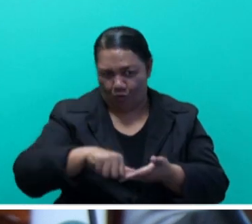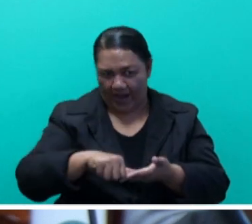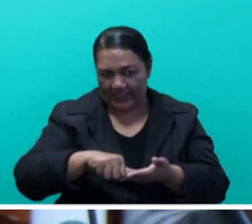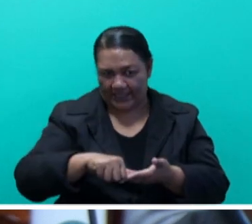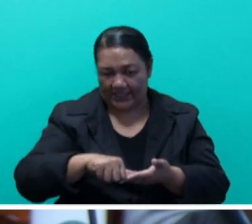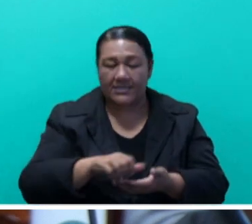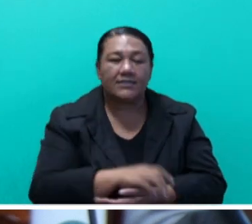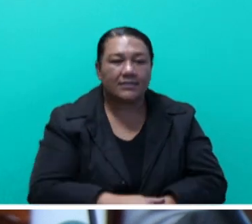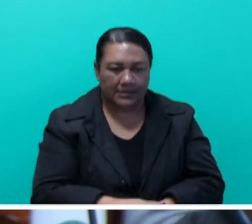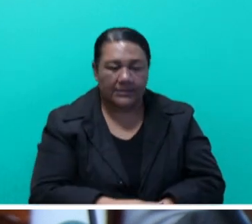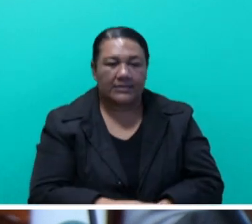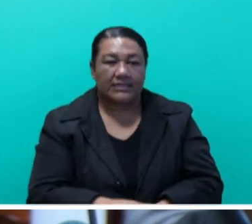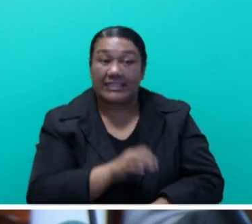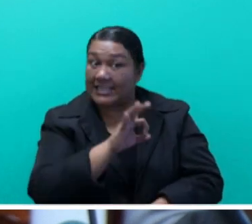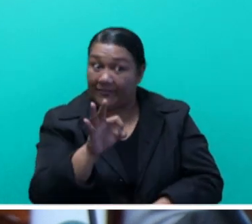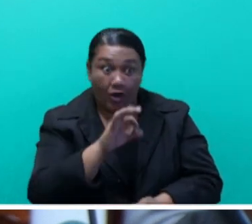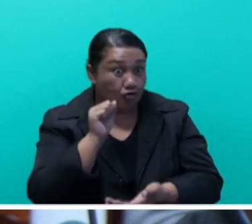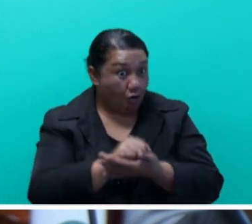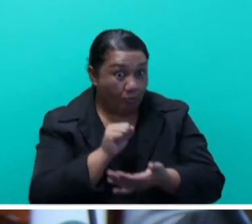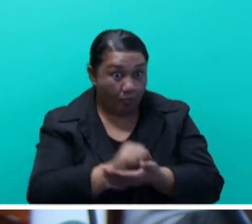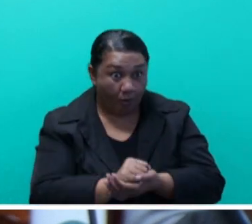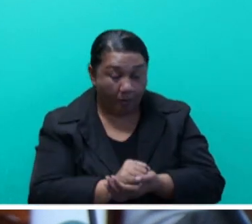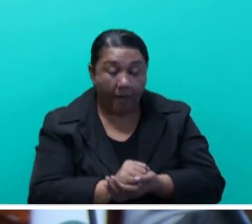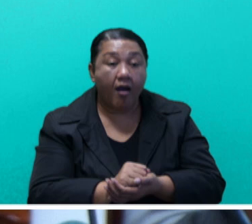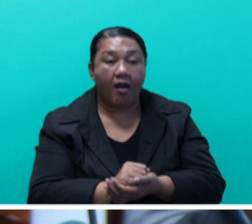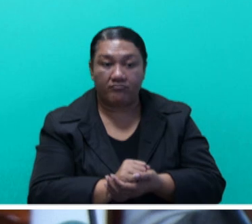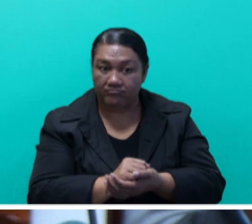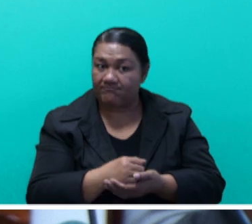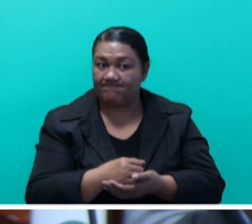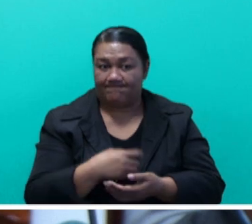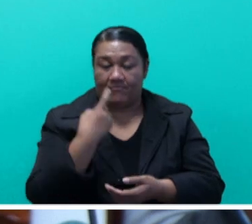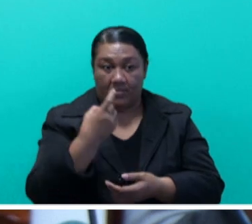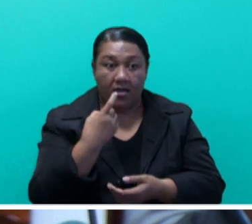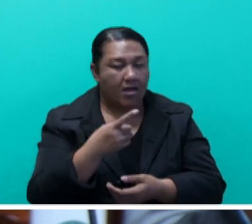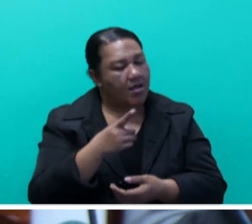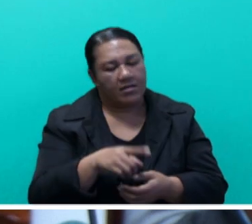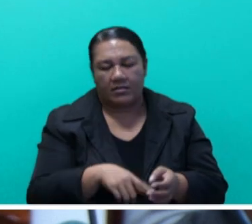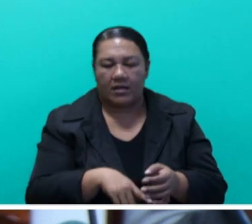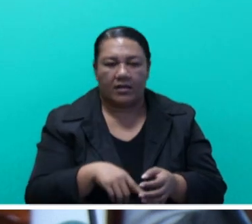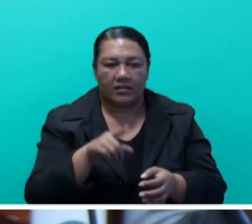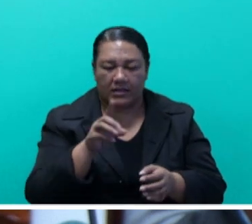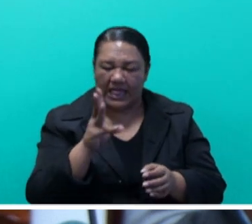Mr. Speaker, sir, all this is because of the continuous dialogue